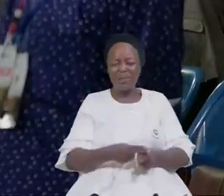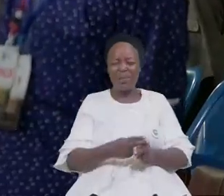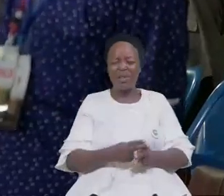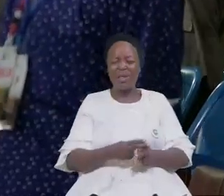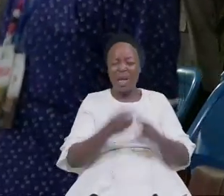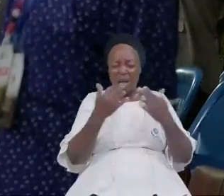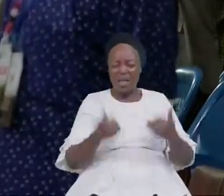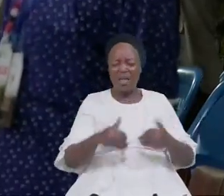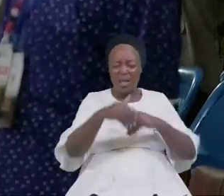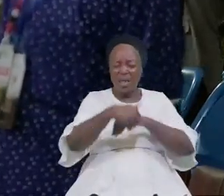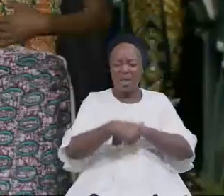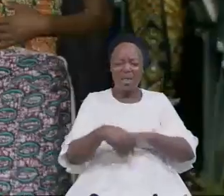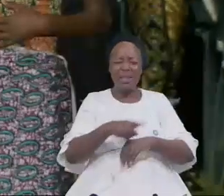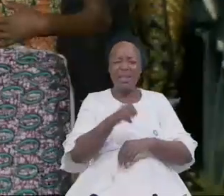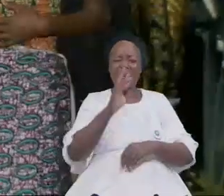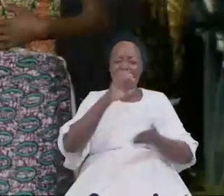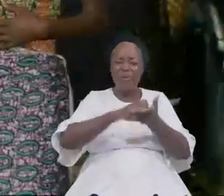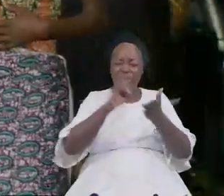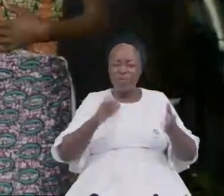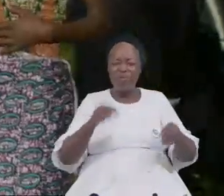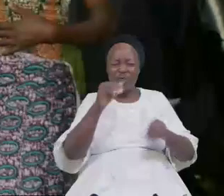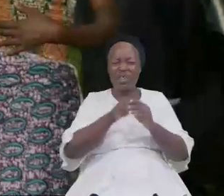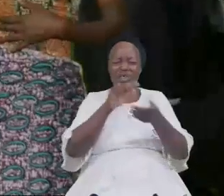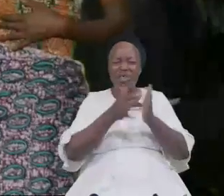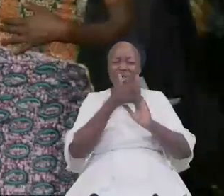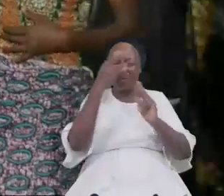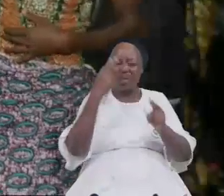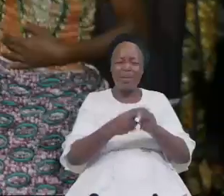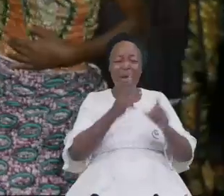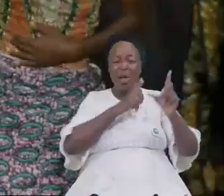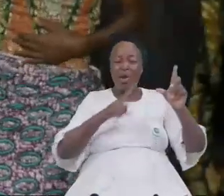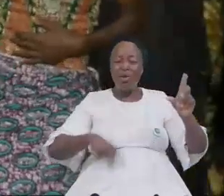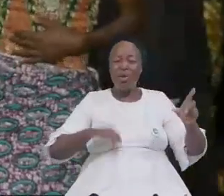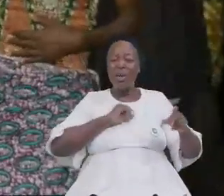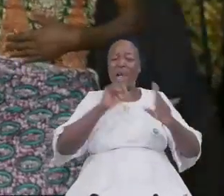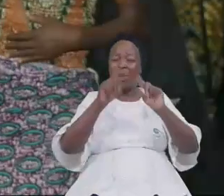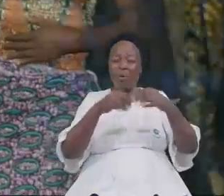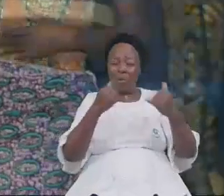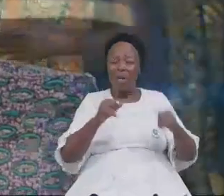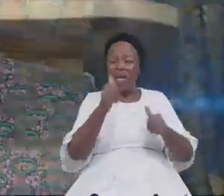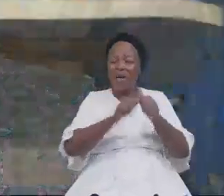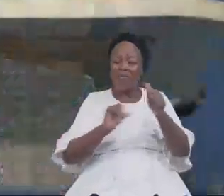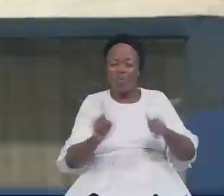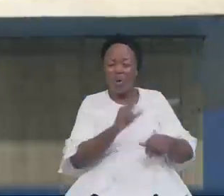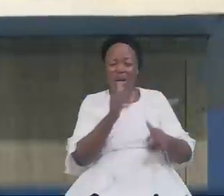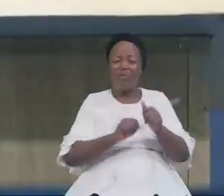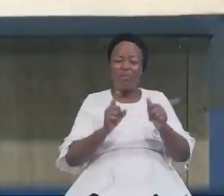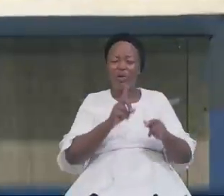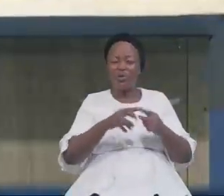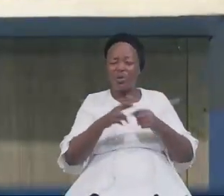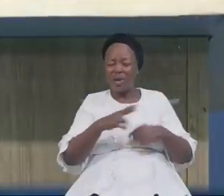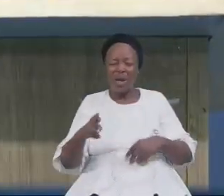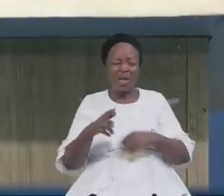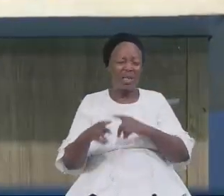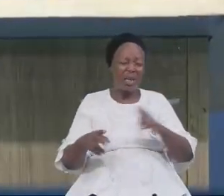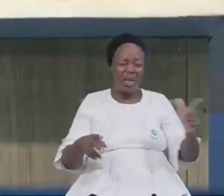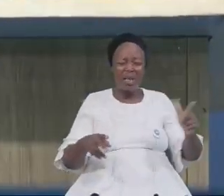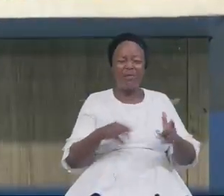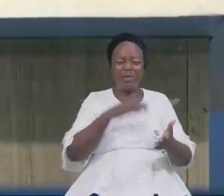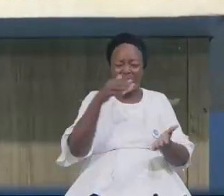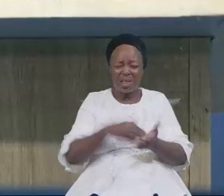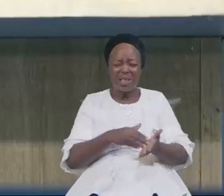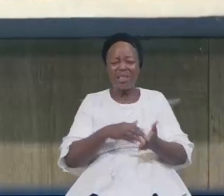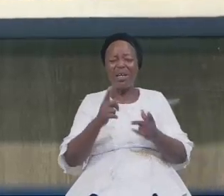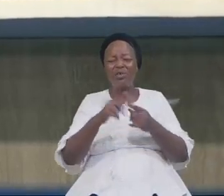Tonight they're removed. Lord, I come now, everyone to the right, to the left, to the center, to the